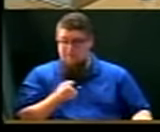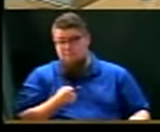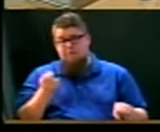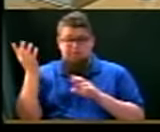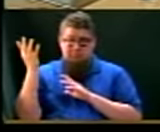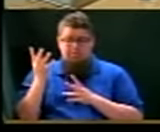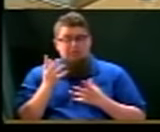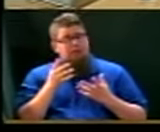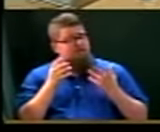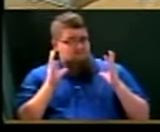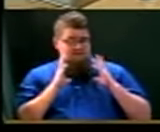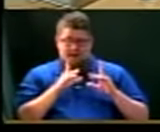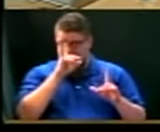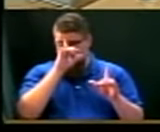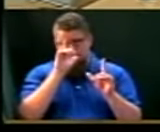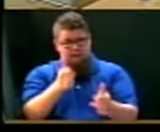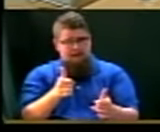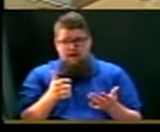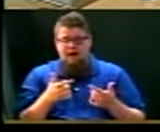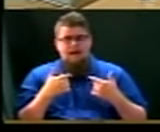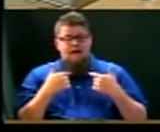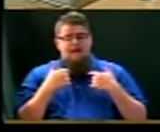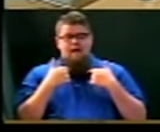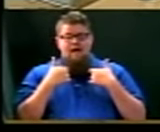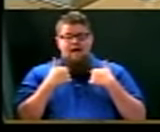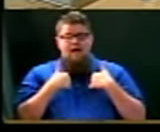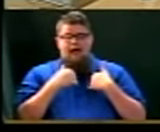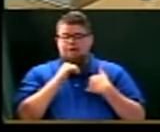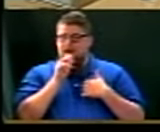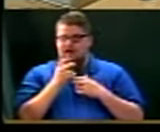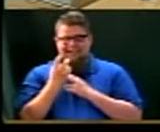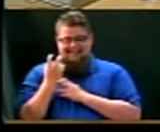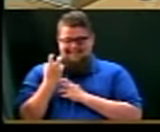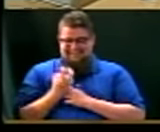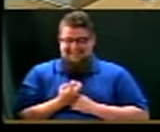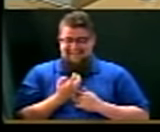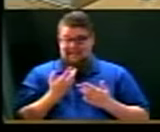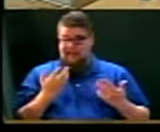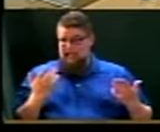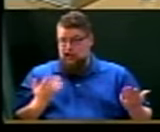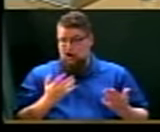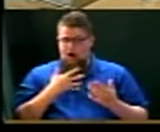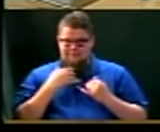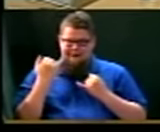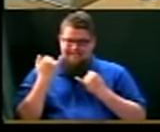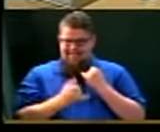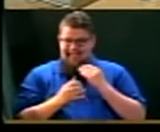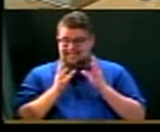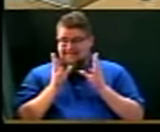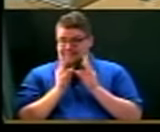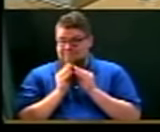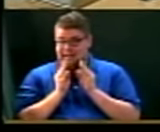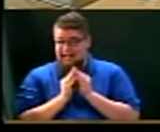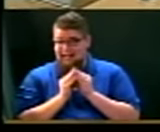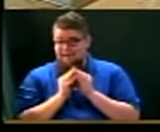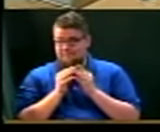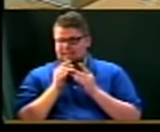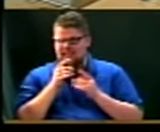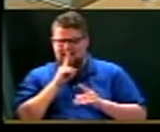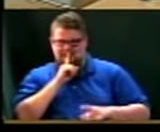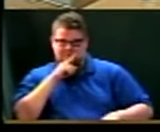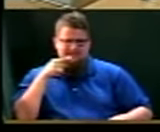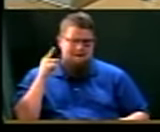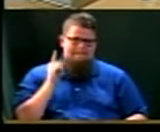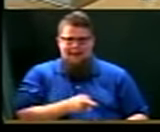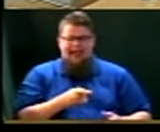throw out all their comments. I am not going to sit here and on my last meeting demand that the